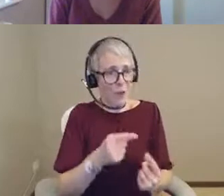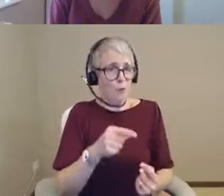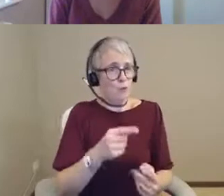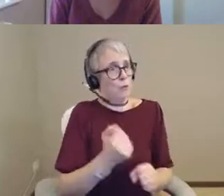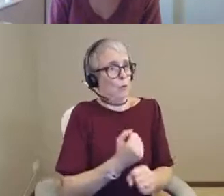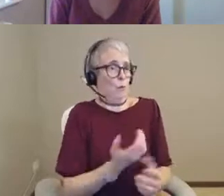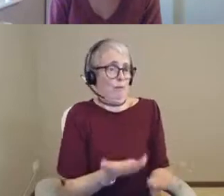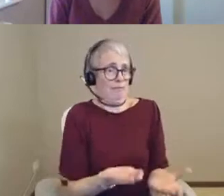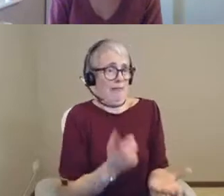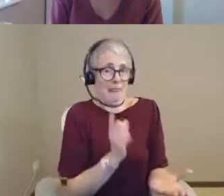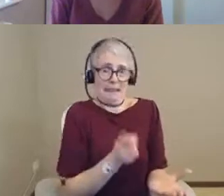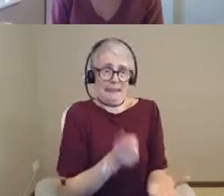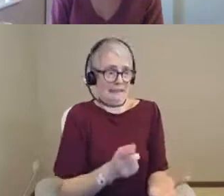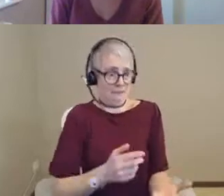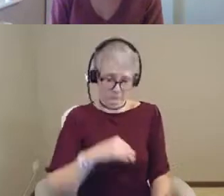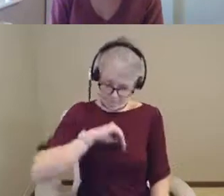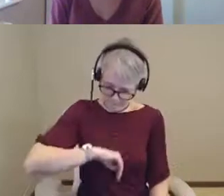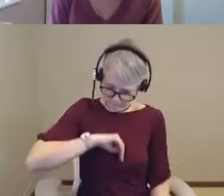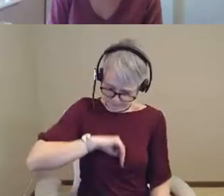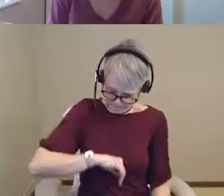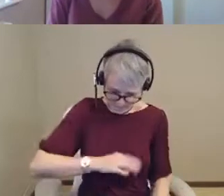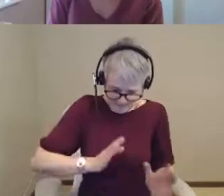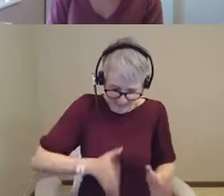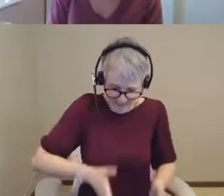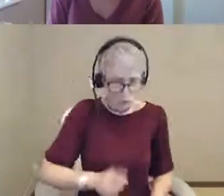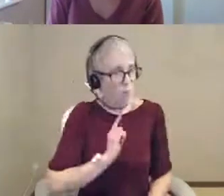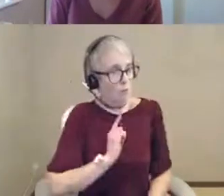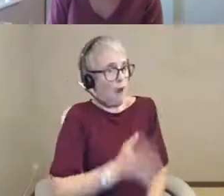moral choice. So why wouldn't you do it?